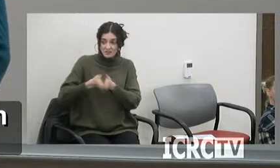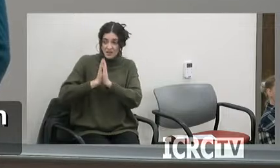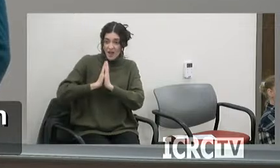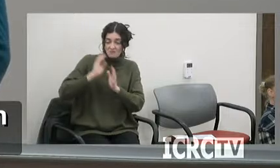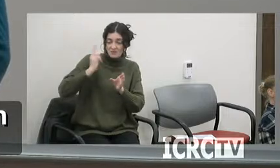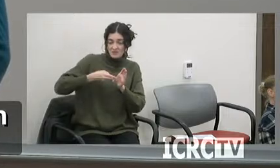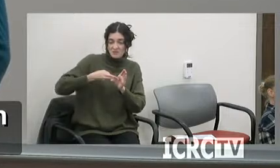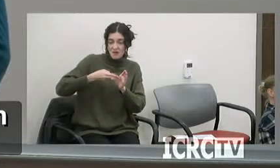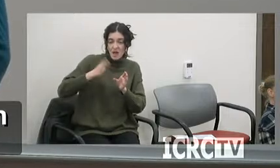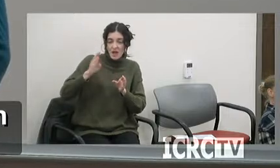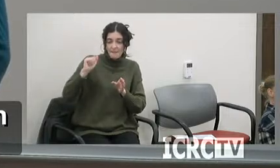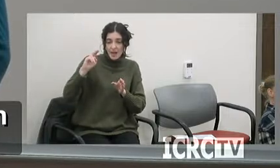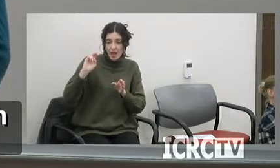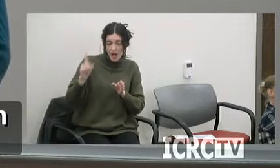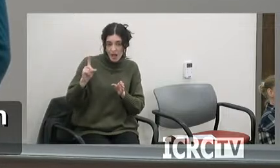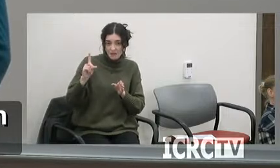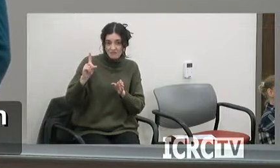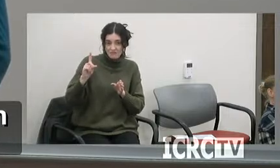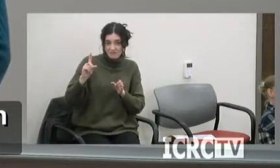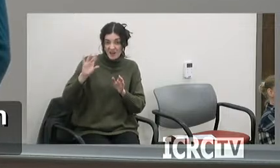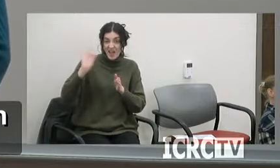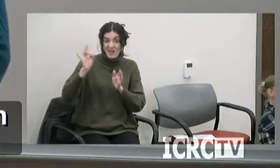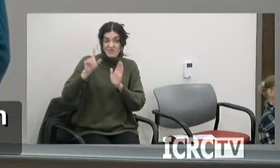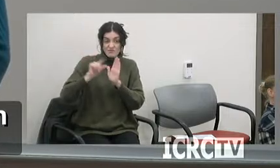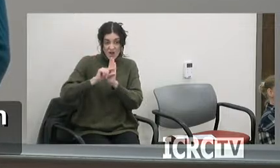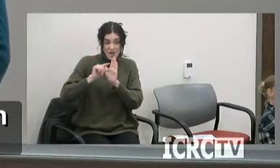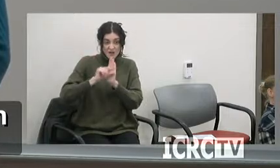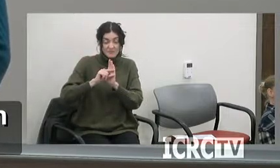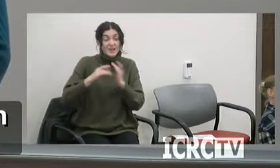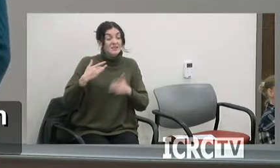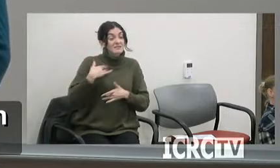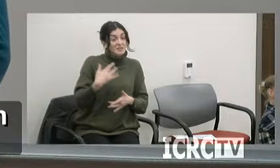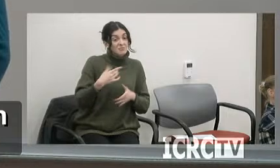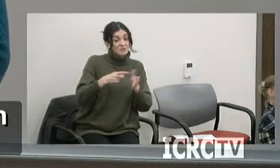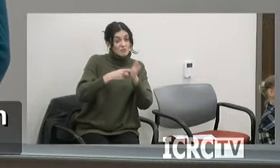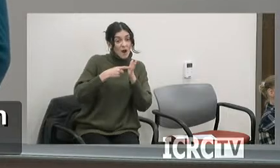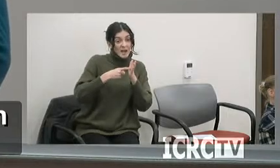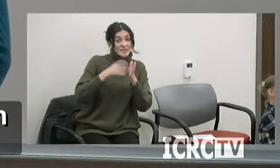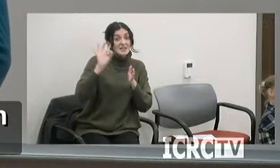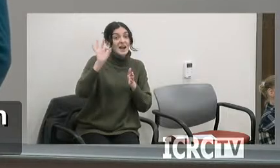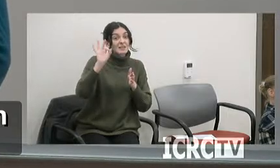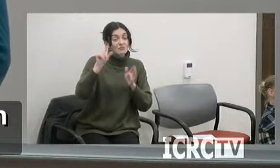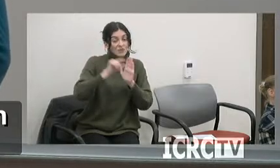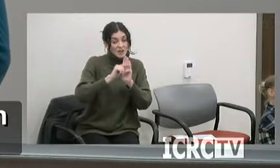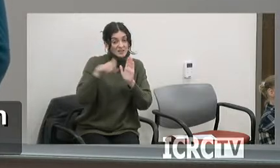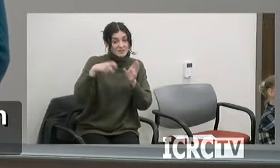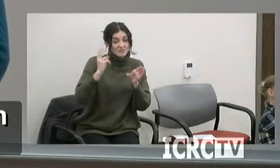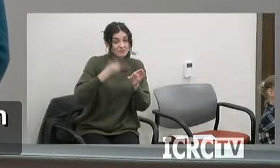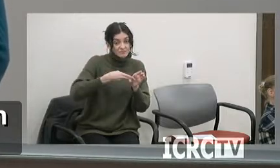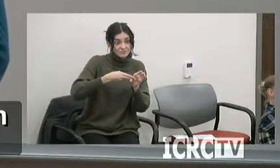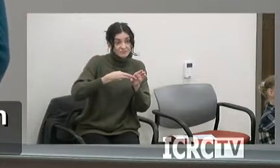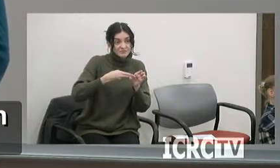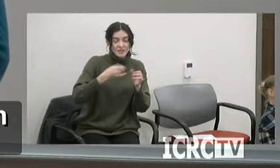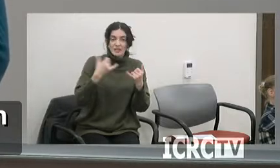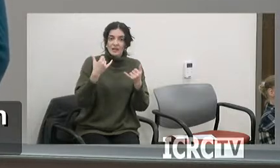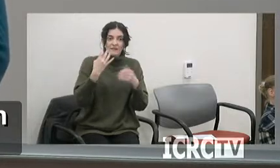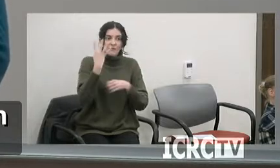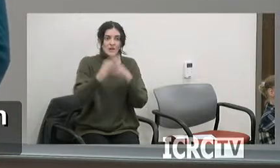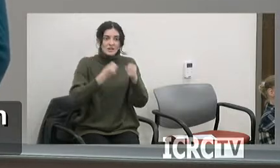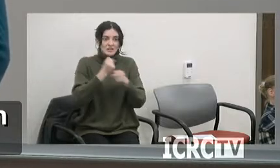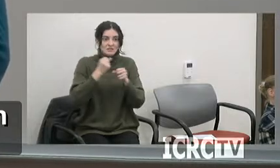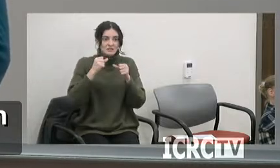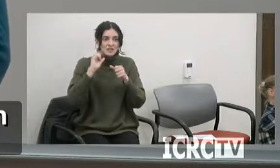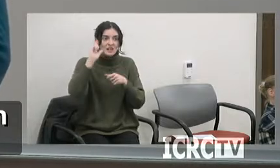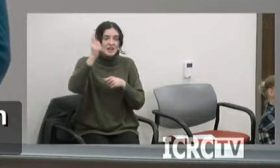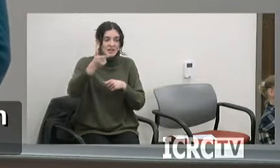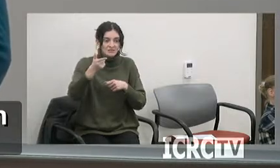Usually students have to wait until 9th grade to join the marching band. Fast forward 5 years later, Blake has become his own